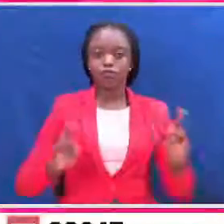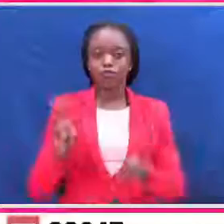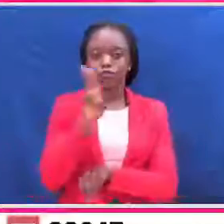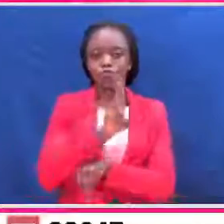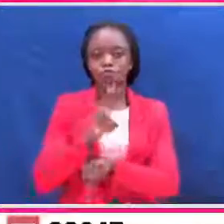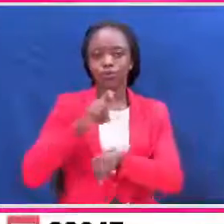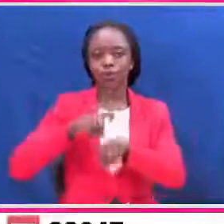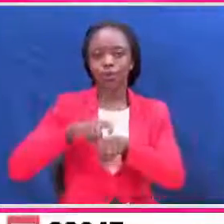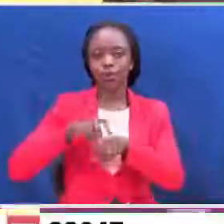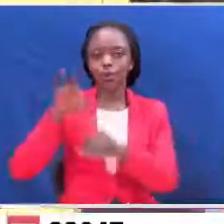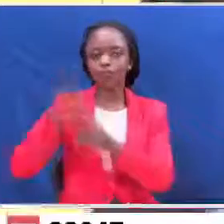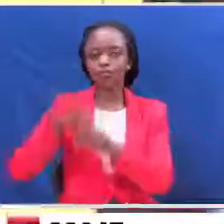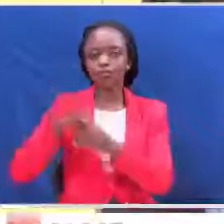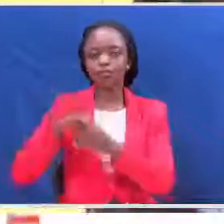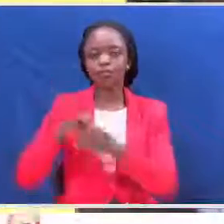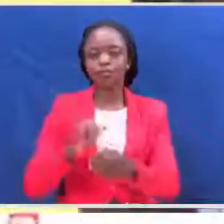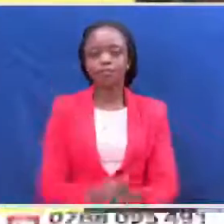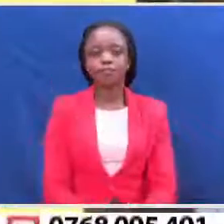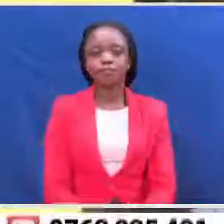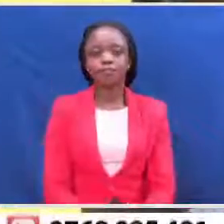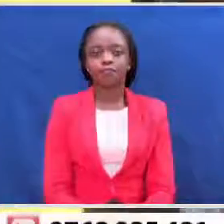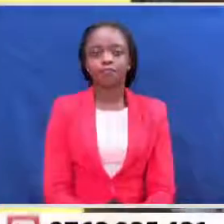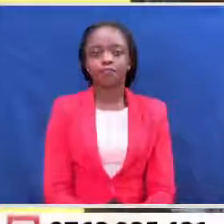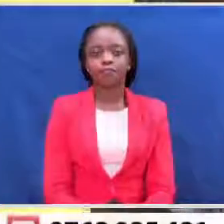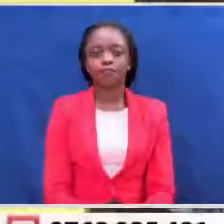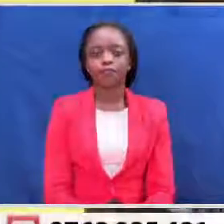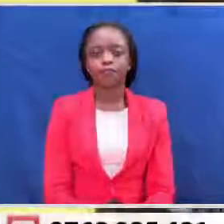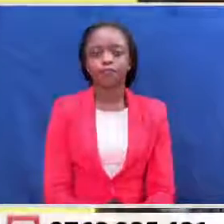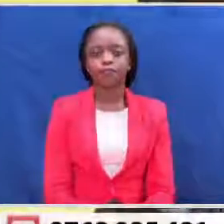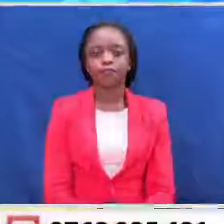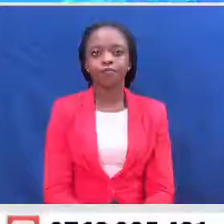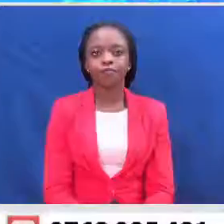during the elections. Fatma Ngwena, TV 47, Kwale County.